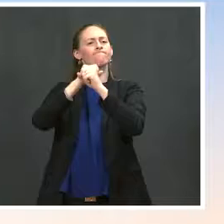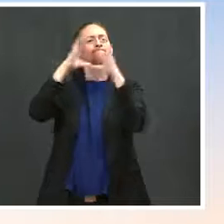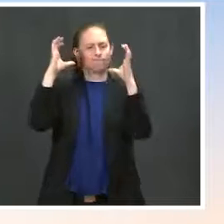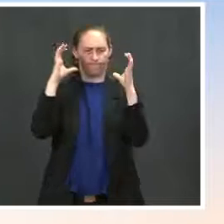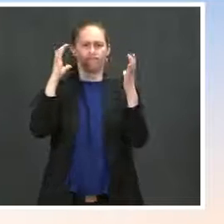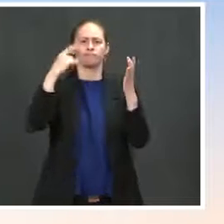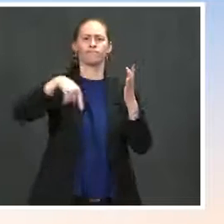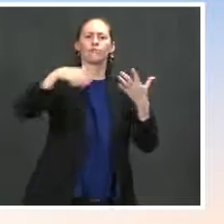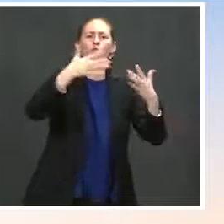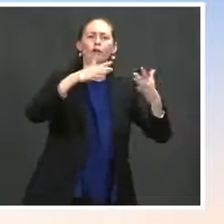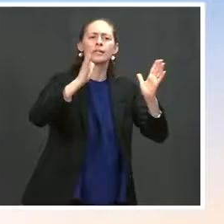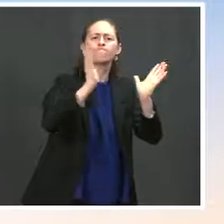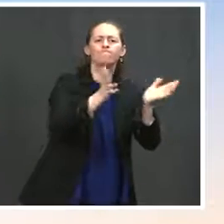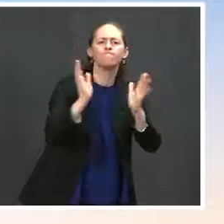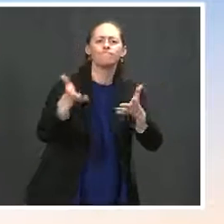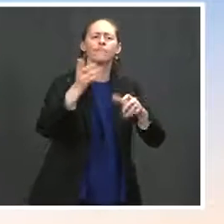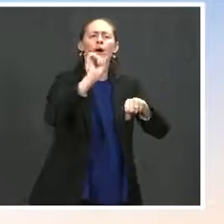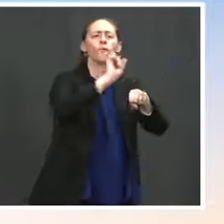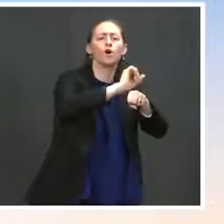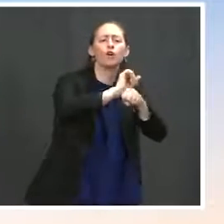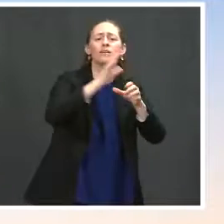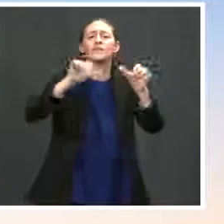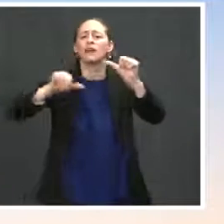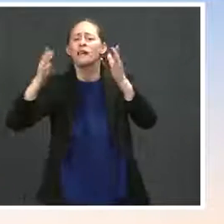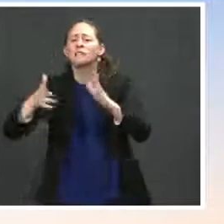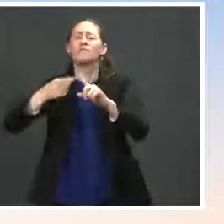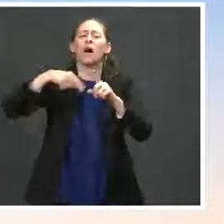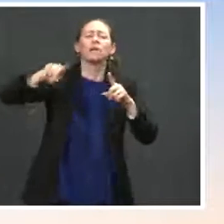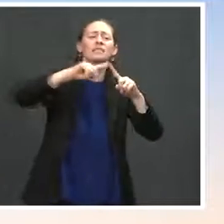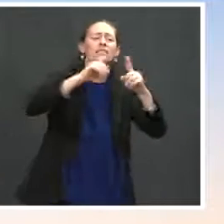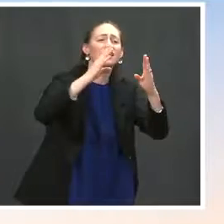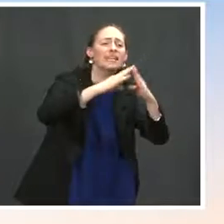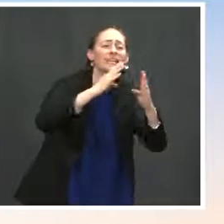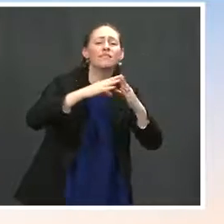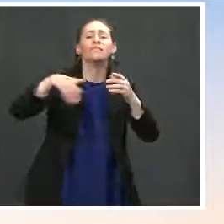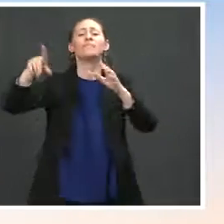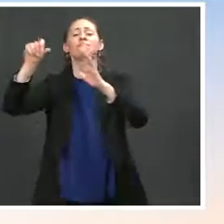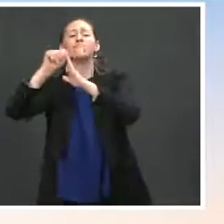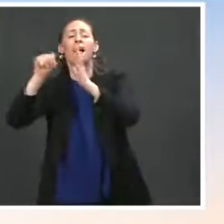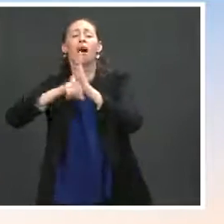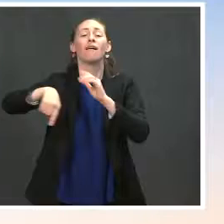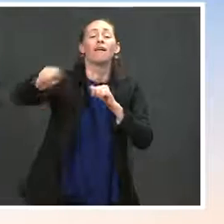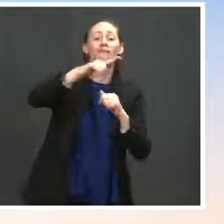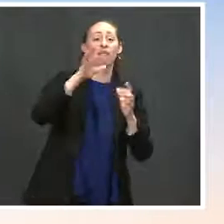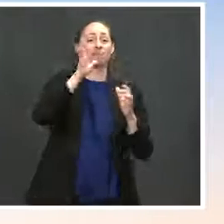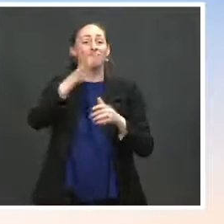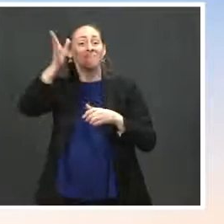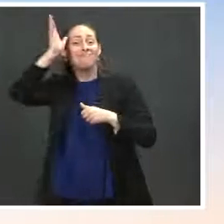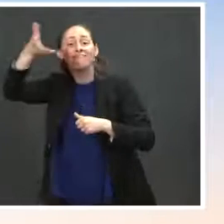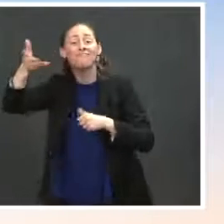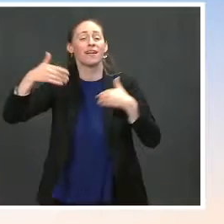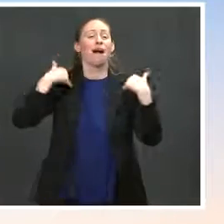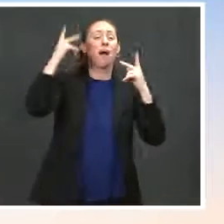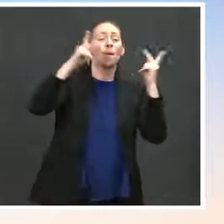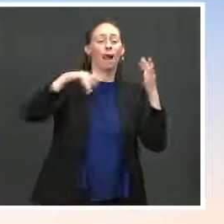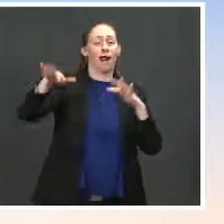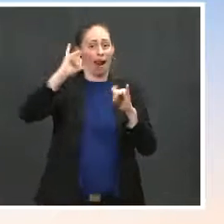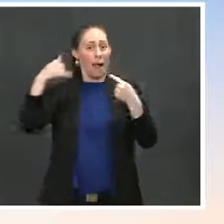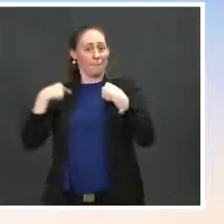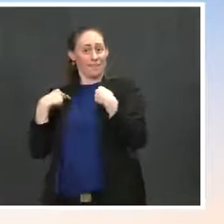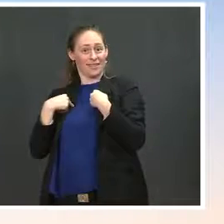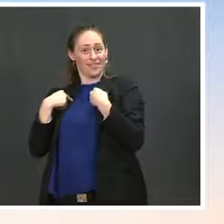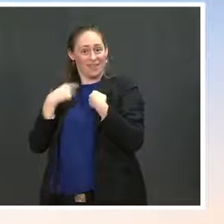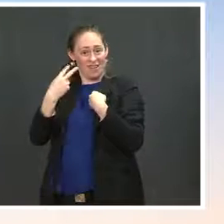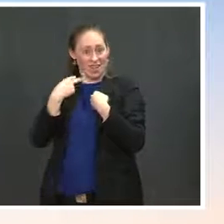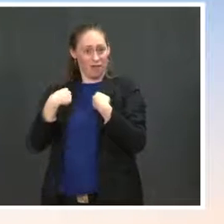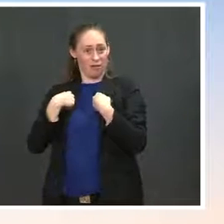businesses, workers, scientists, economists, young people, parents, grandparents like me, who were actually around during the first Earth